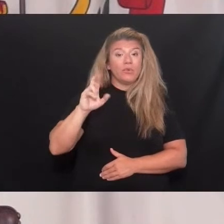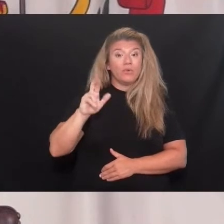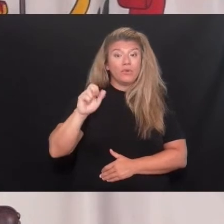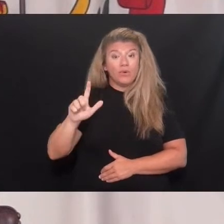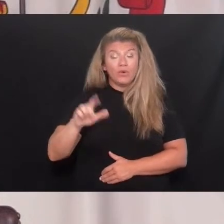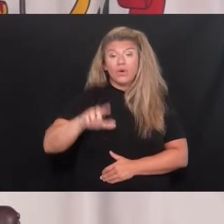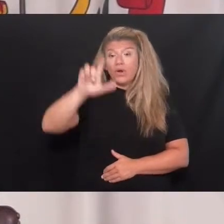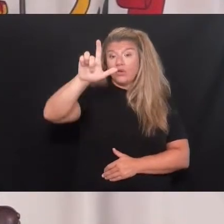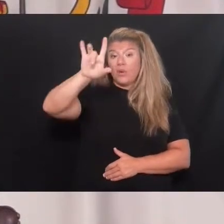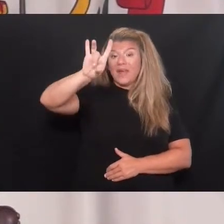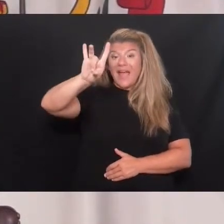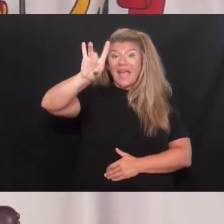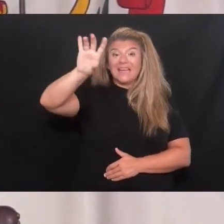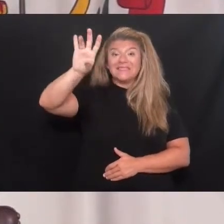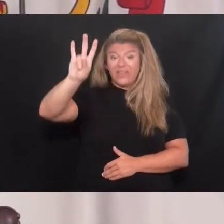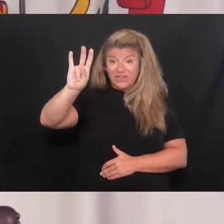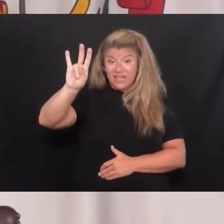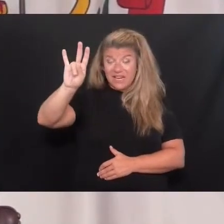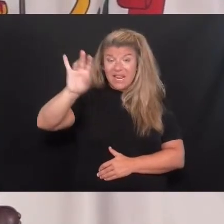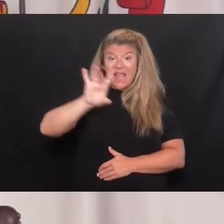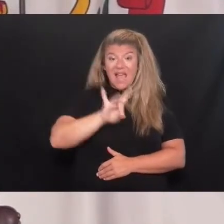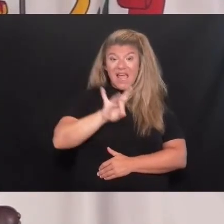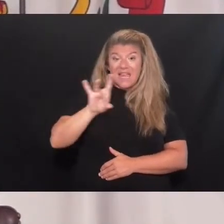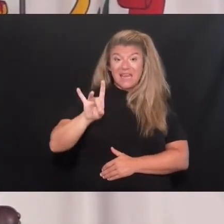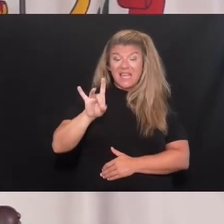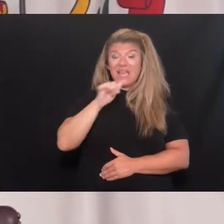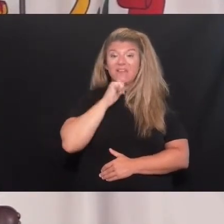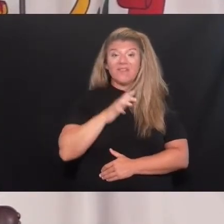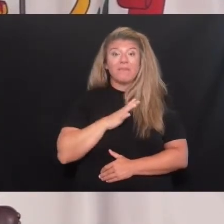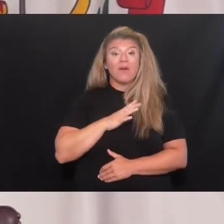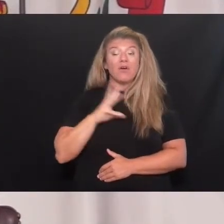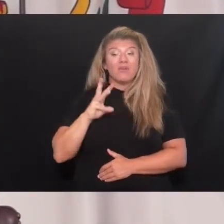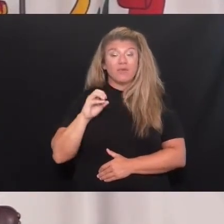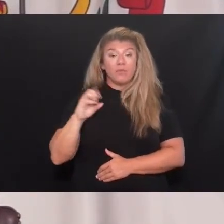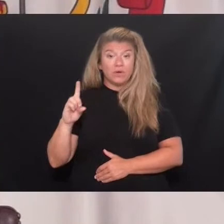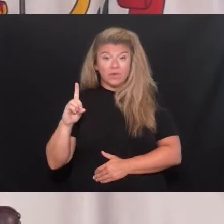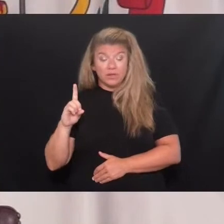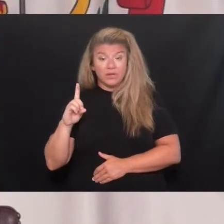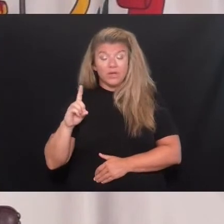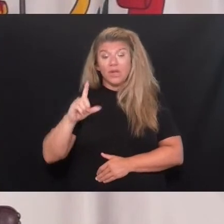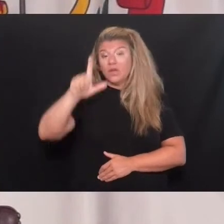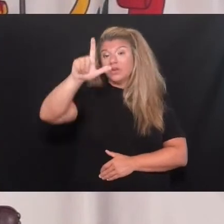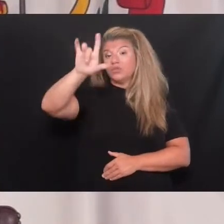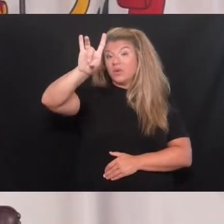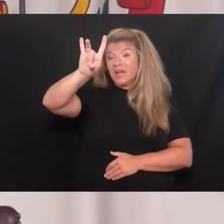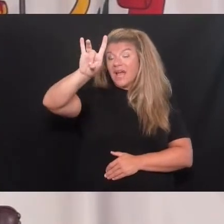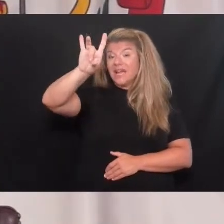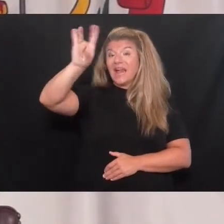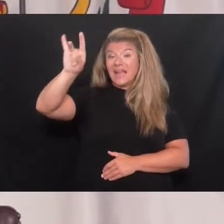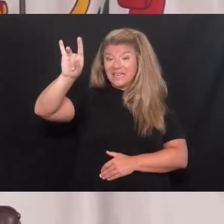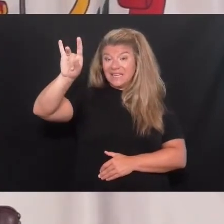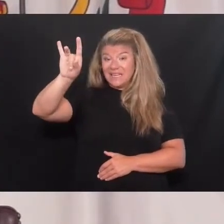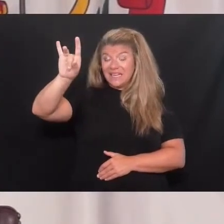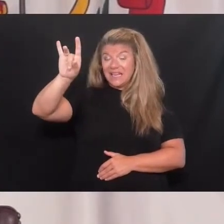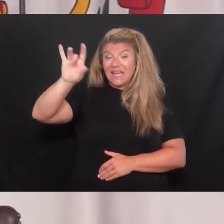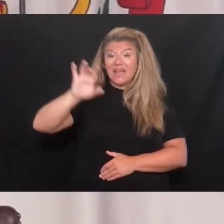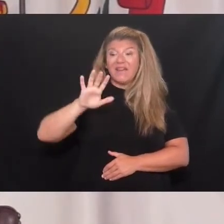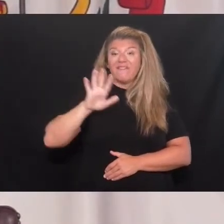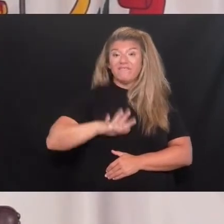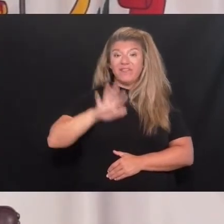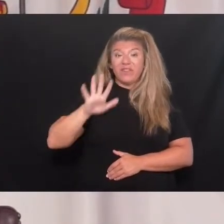The 2,817th death, an 88-year-old female from Wood County. The 2,818th death,